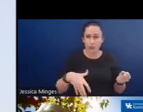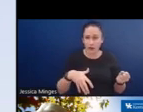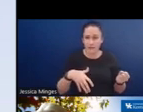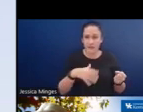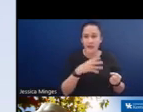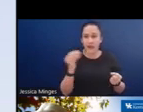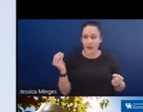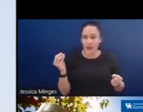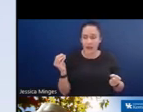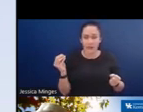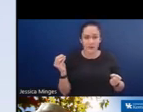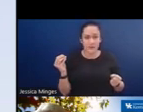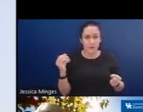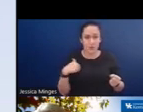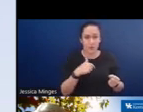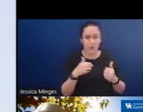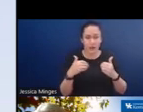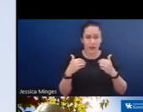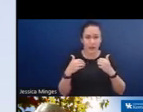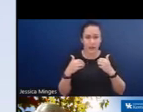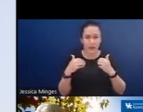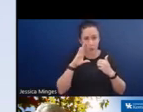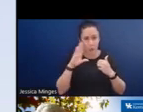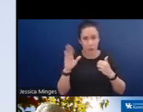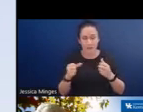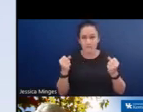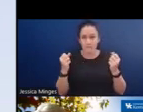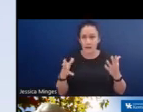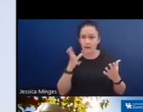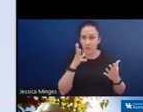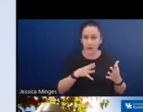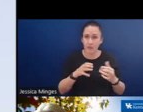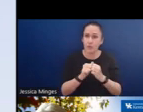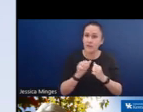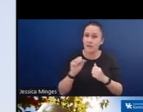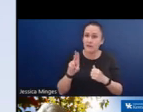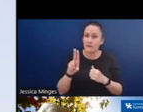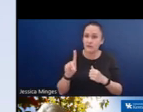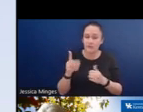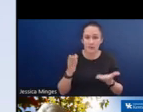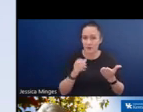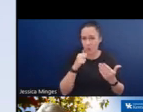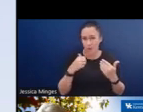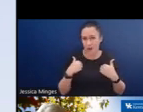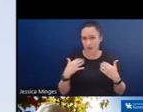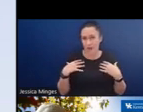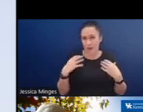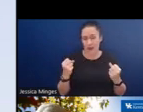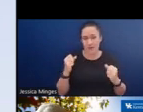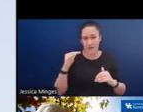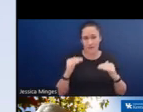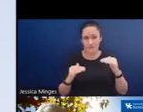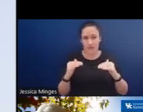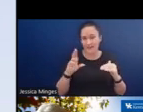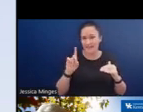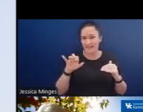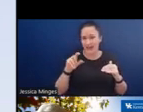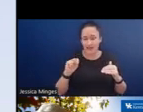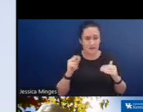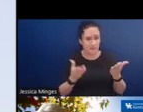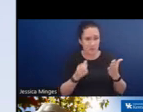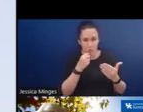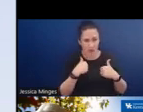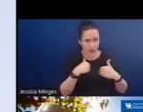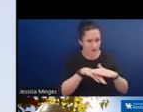And we know that a lot of women with substance use disorder may not have a healthy, balanced diet. They may not have access to healthier food. They may not be able to